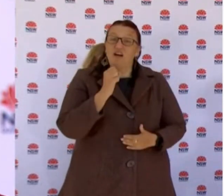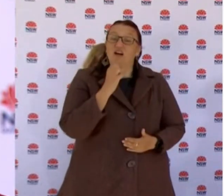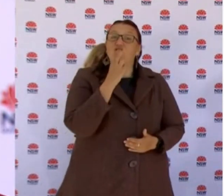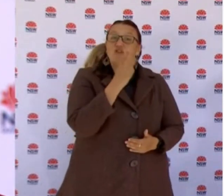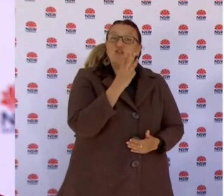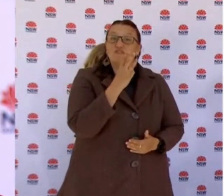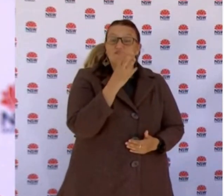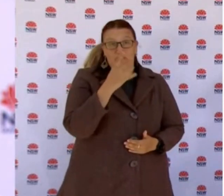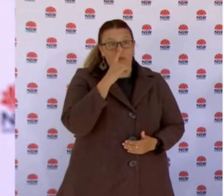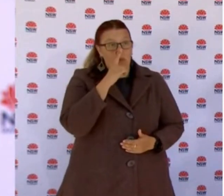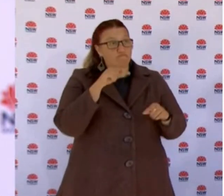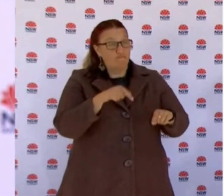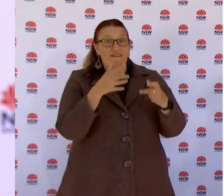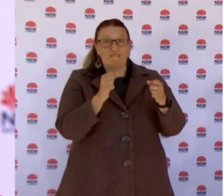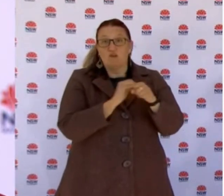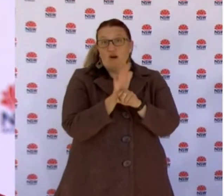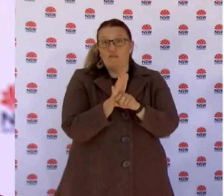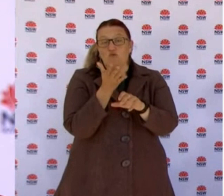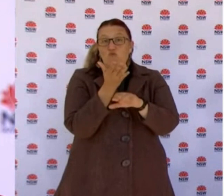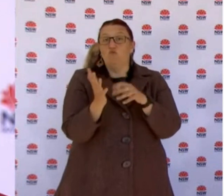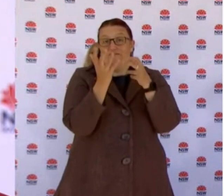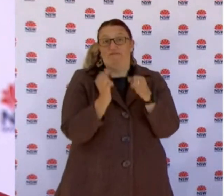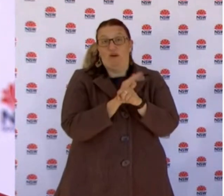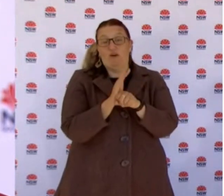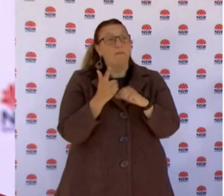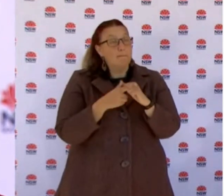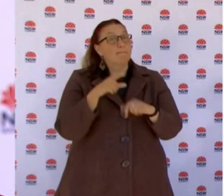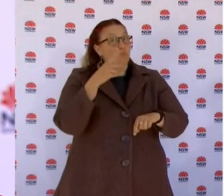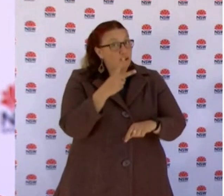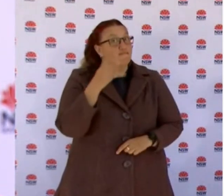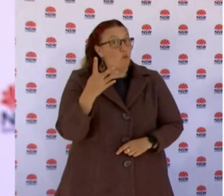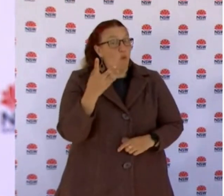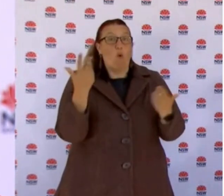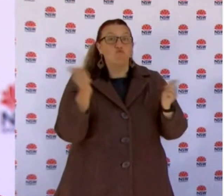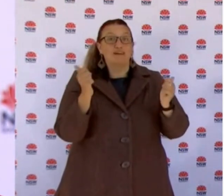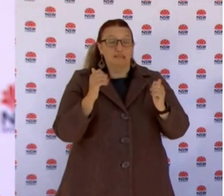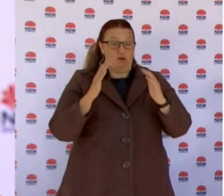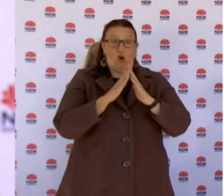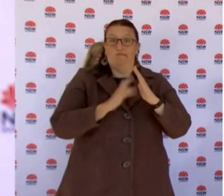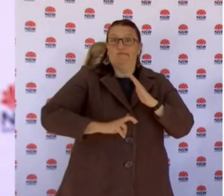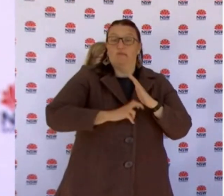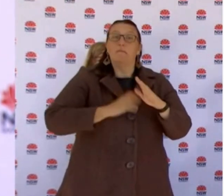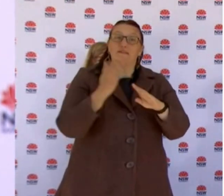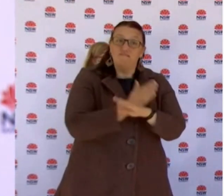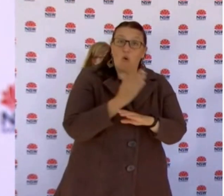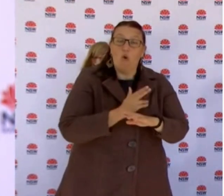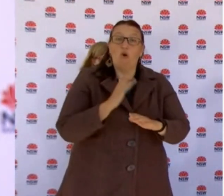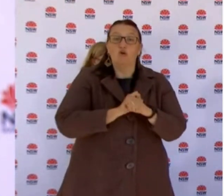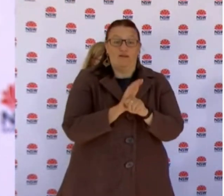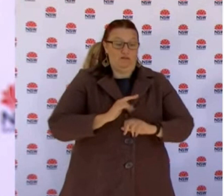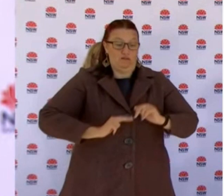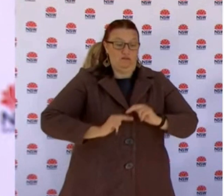were in isolation for the entire period. So pleasingly, whilst the numbers have gone up today, pleasingly 24 of